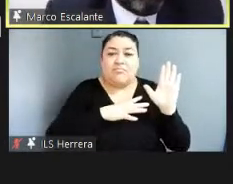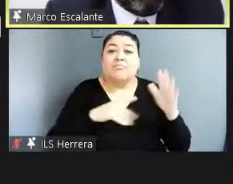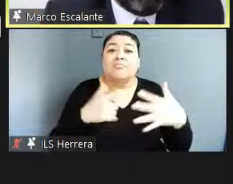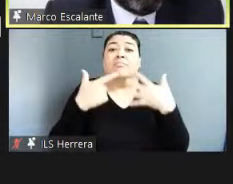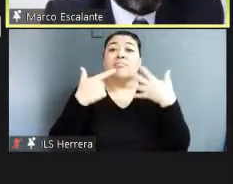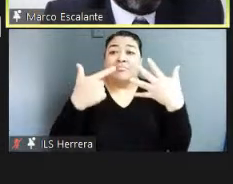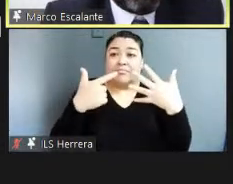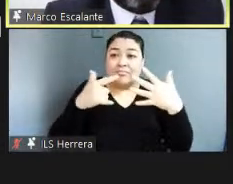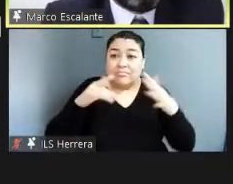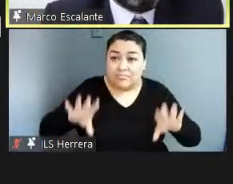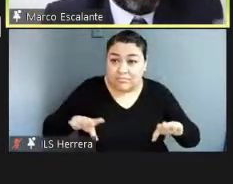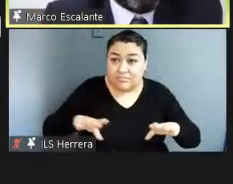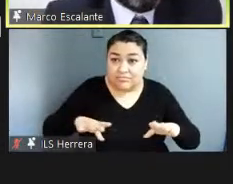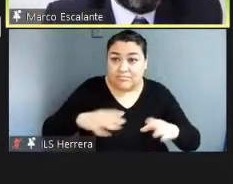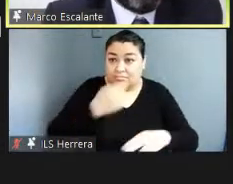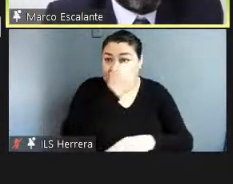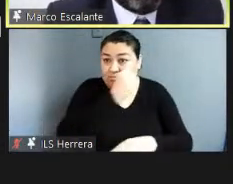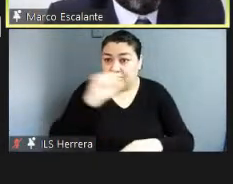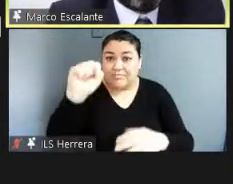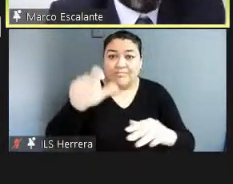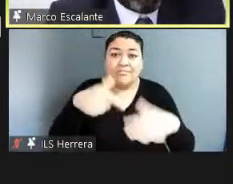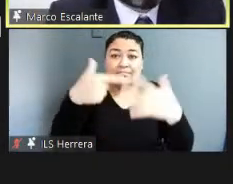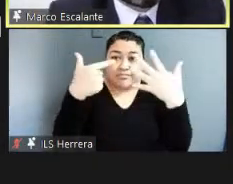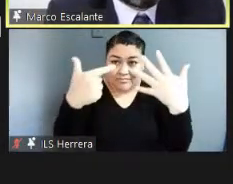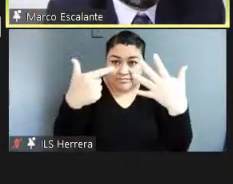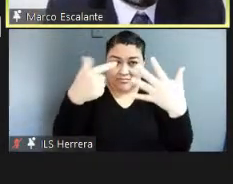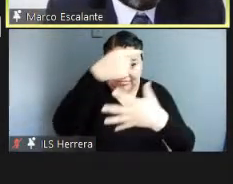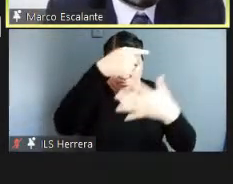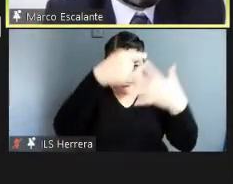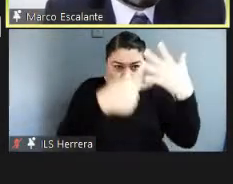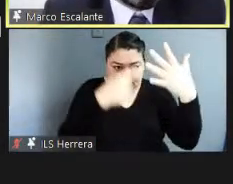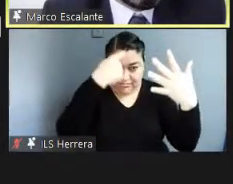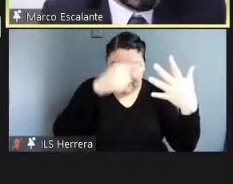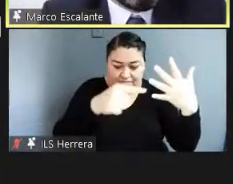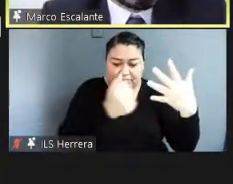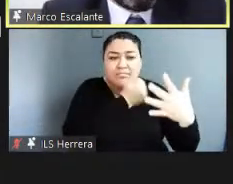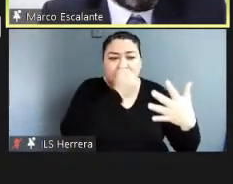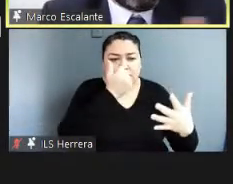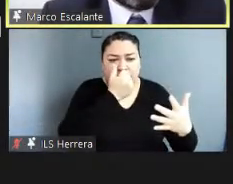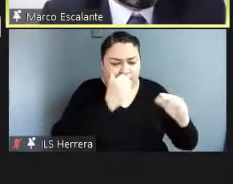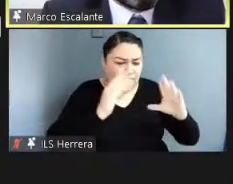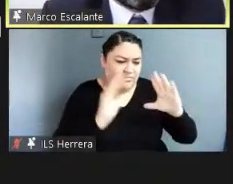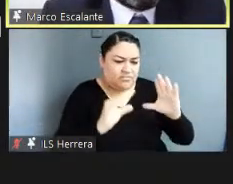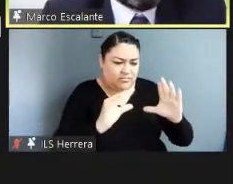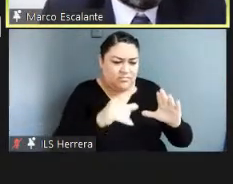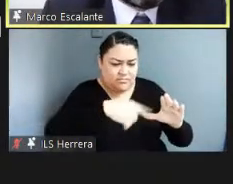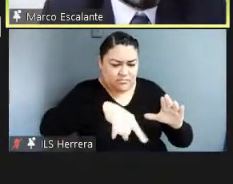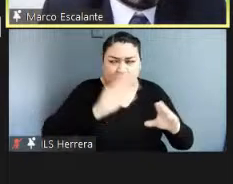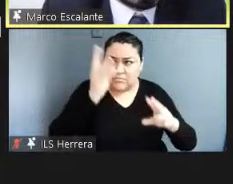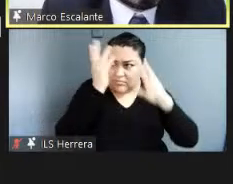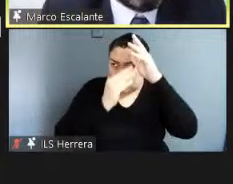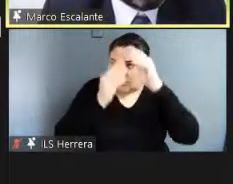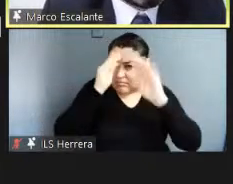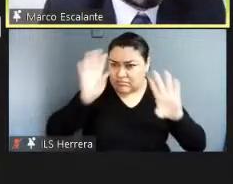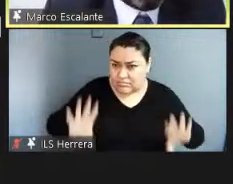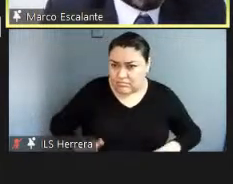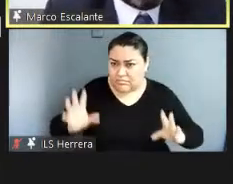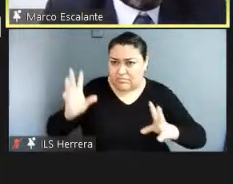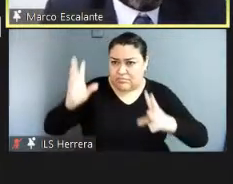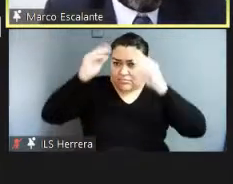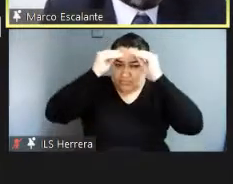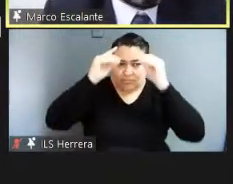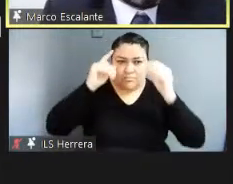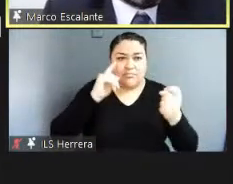They include 7 competencies that have other universities have taken, and they are using to be able to train their